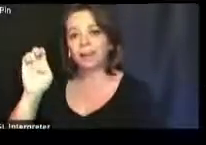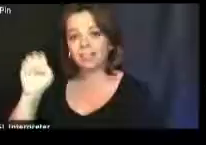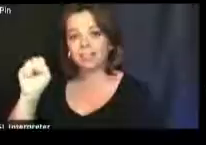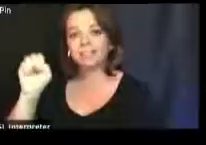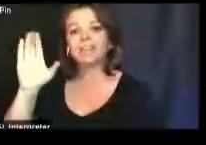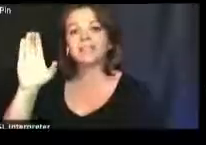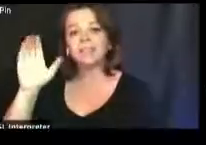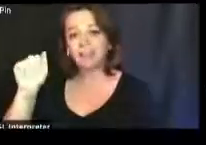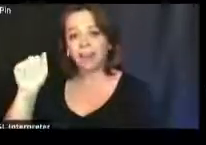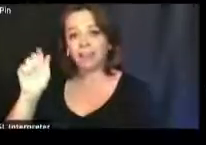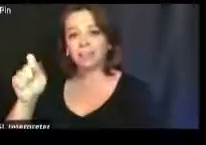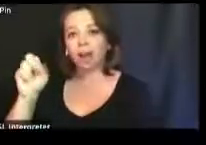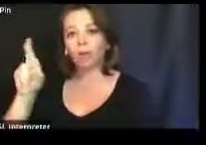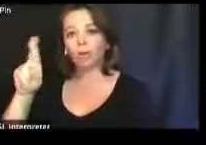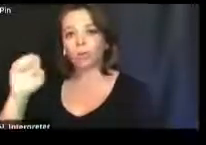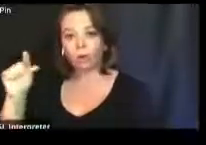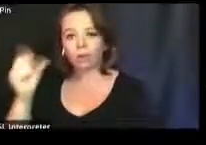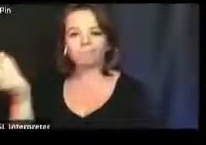wedrawthelinesca.org. Again, that is